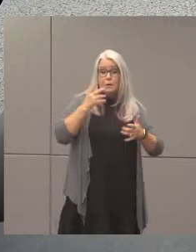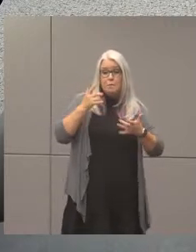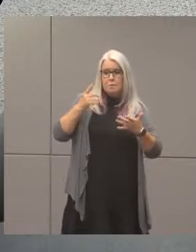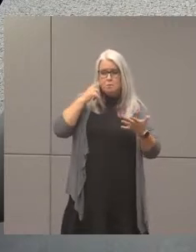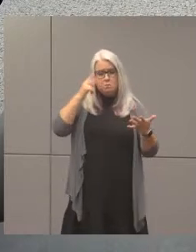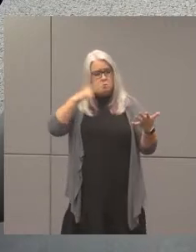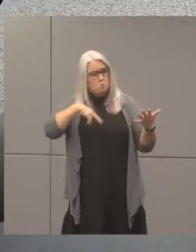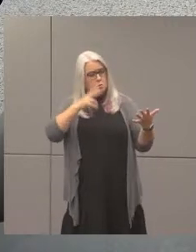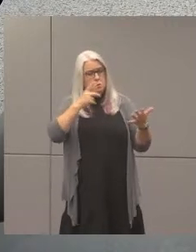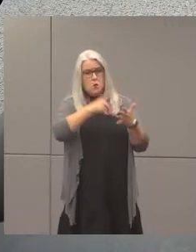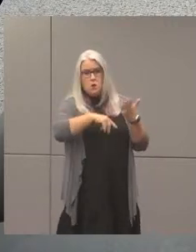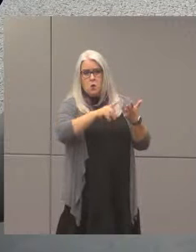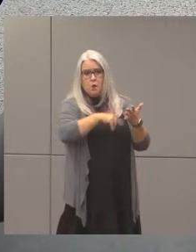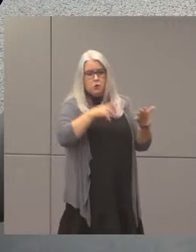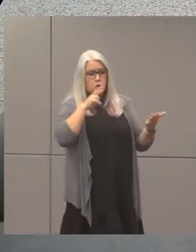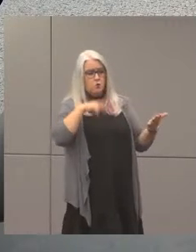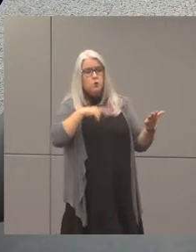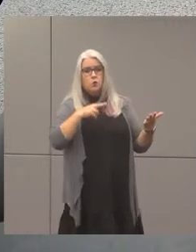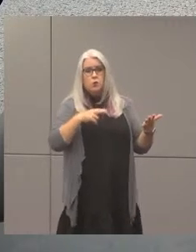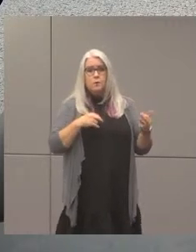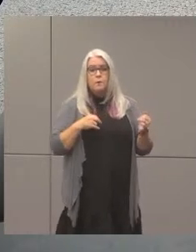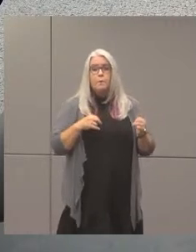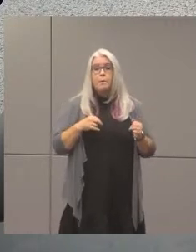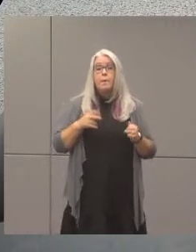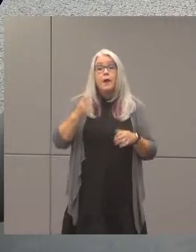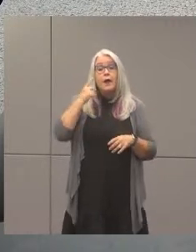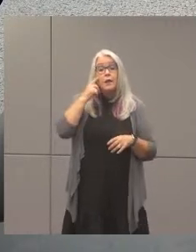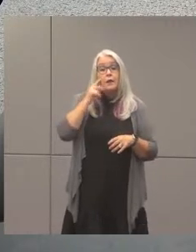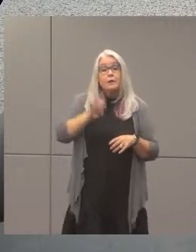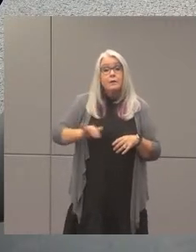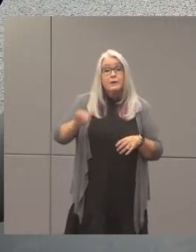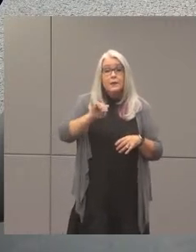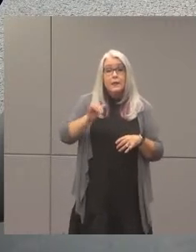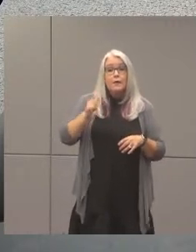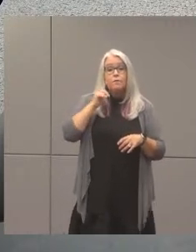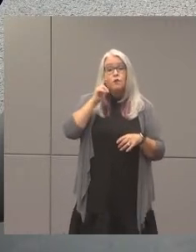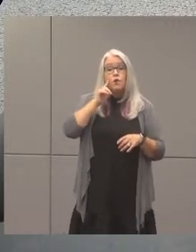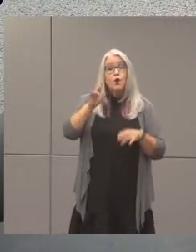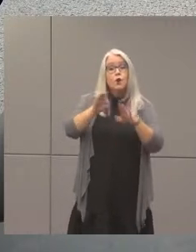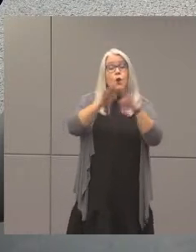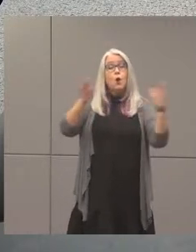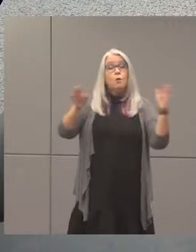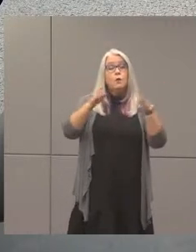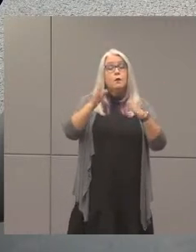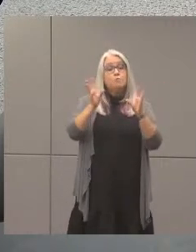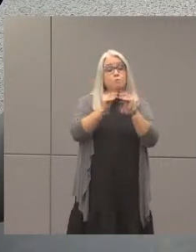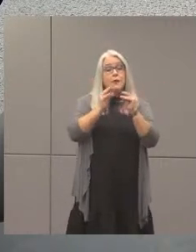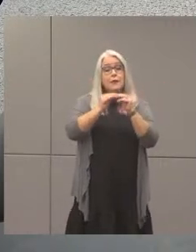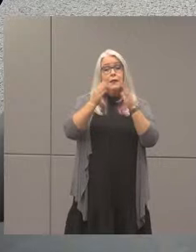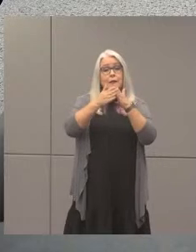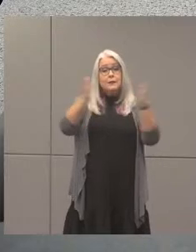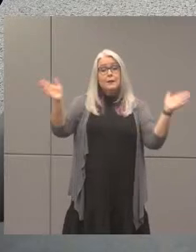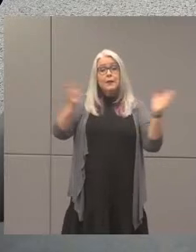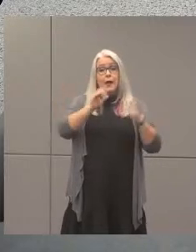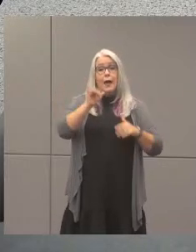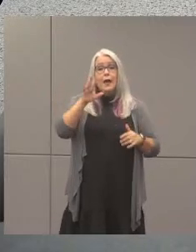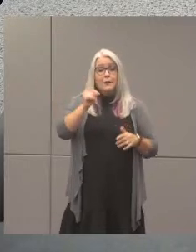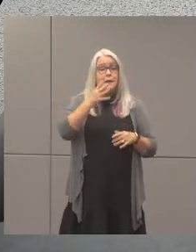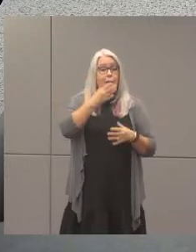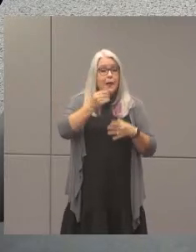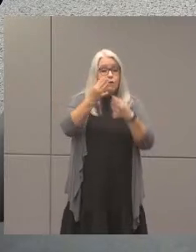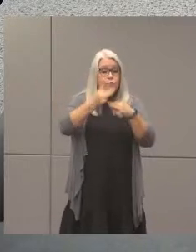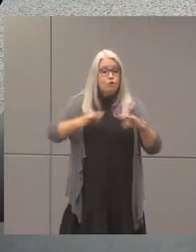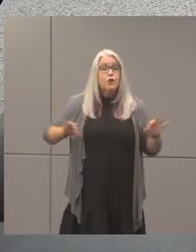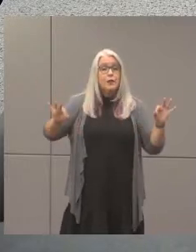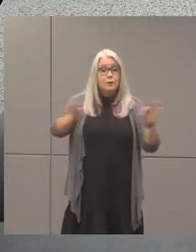or actual corruption. I think the same reasoning applies to the Open Meetings Act and freedom of speech. In other words, the